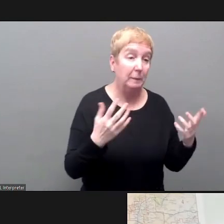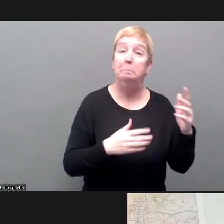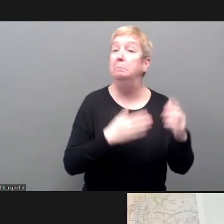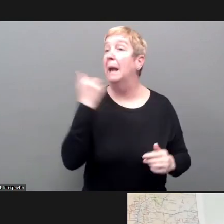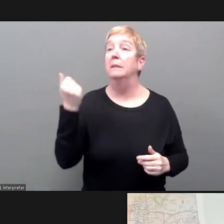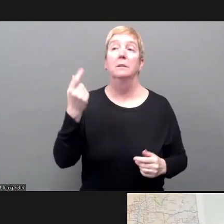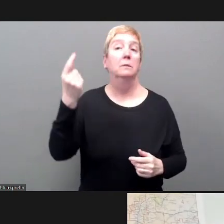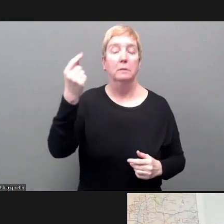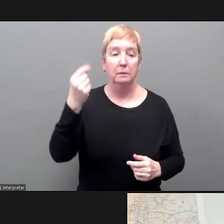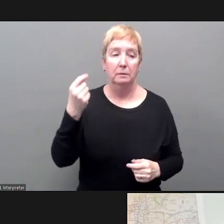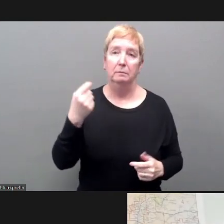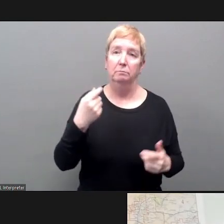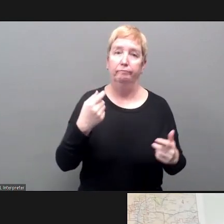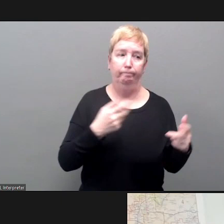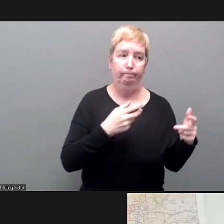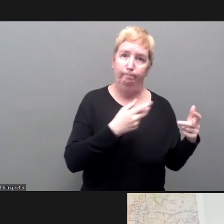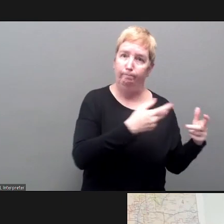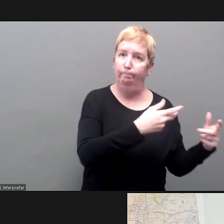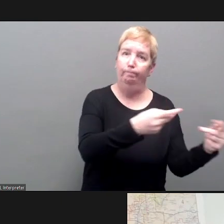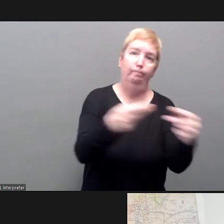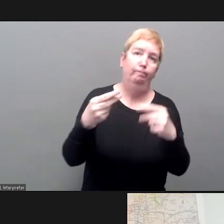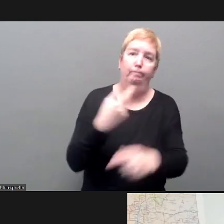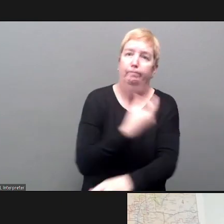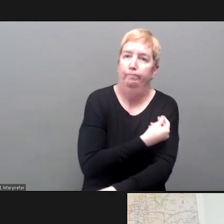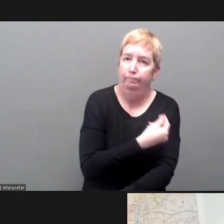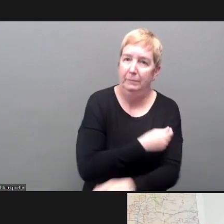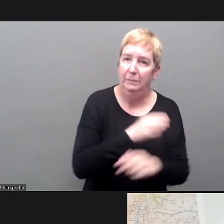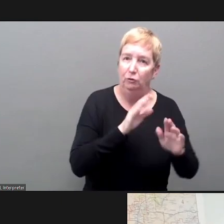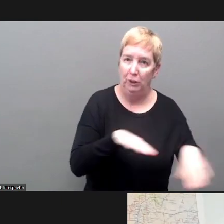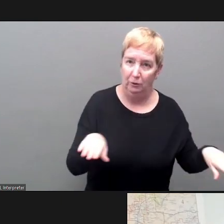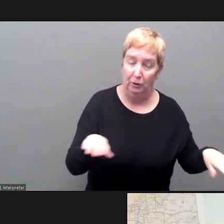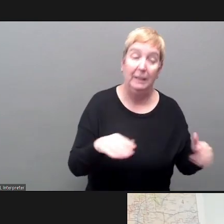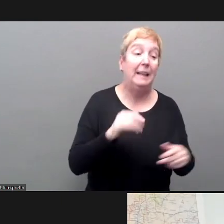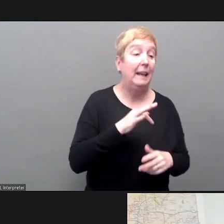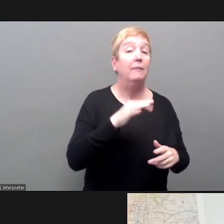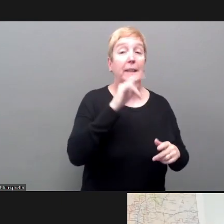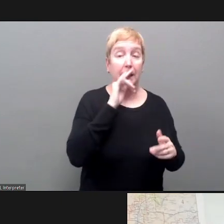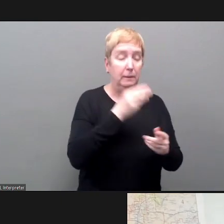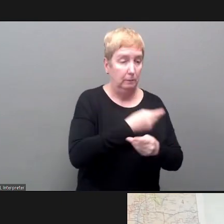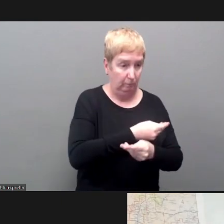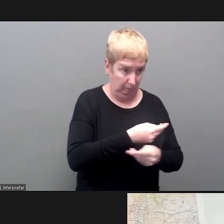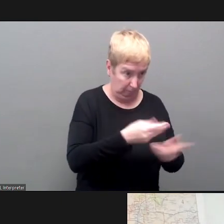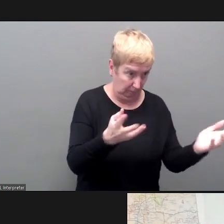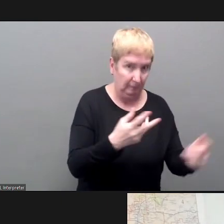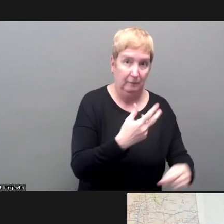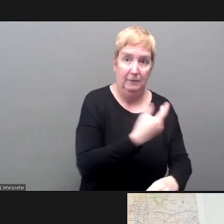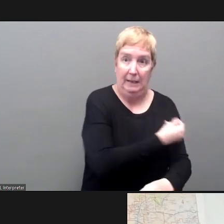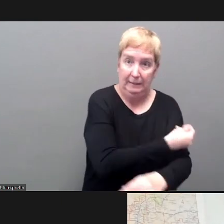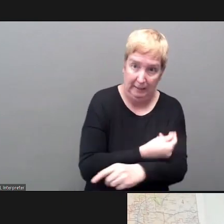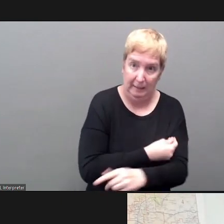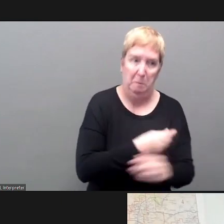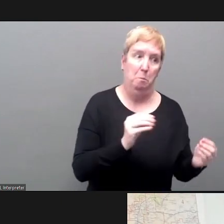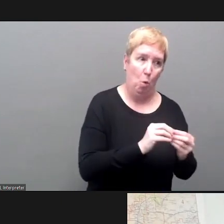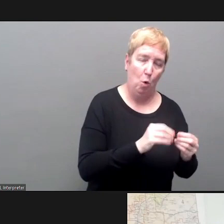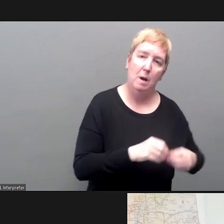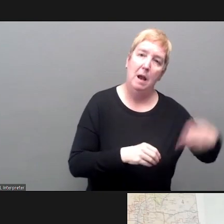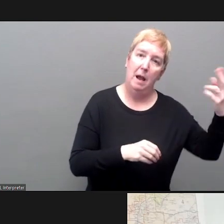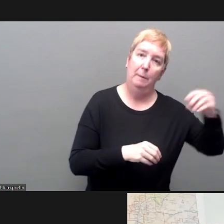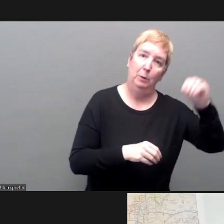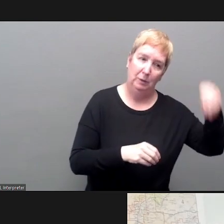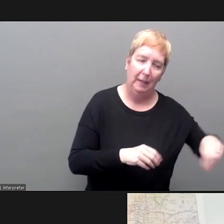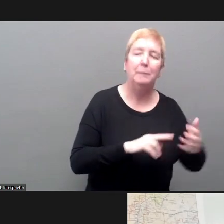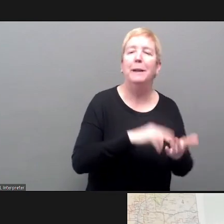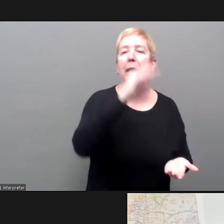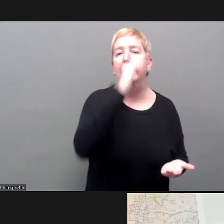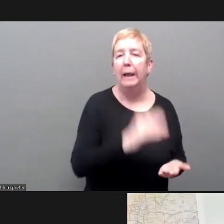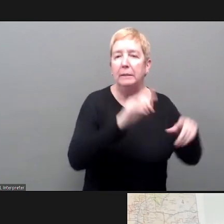that's you wouldn't have to do the test to stay if you were vaccinated or at some point vaccinated and boosted, for example.